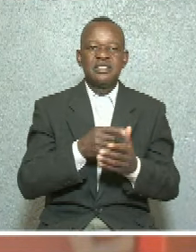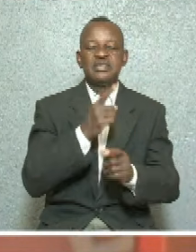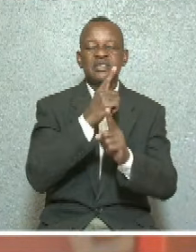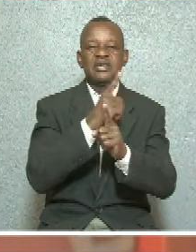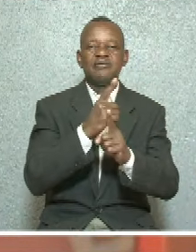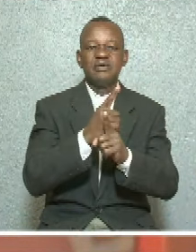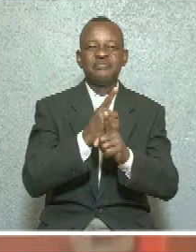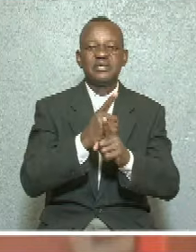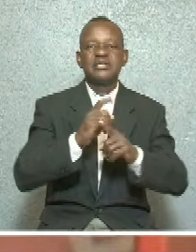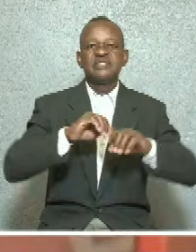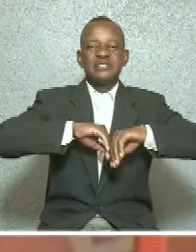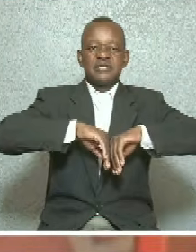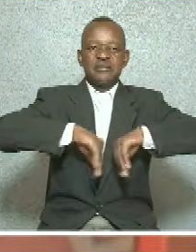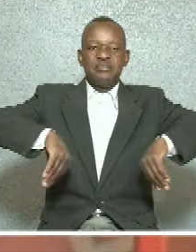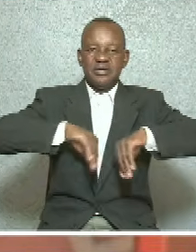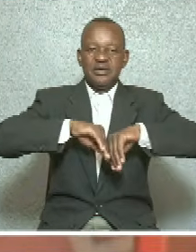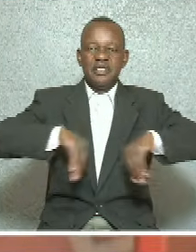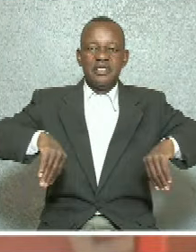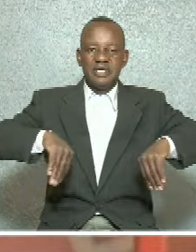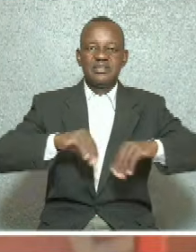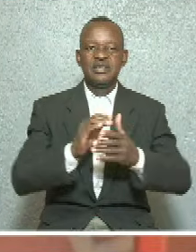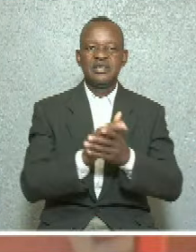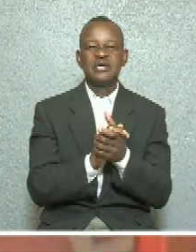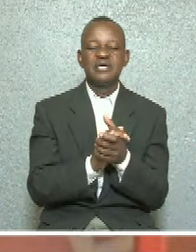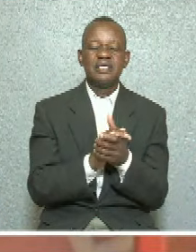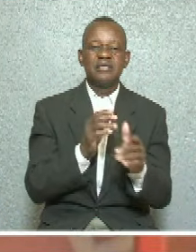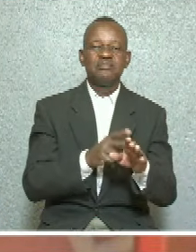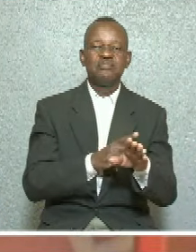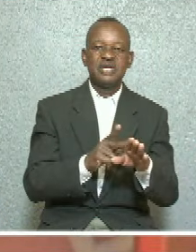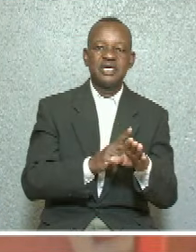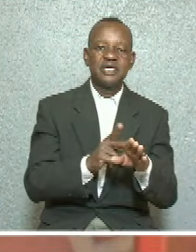and was was being controlled by the South African government.